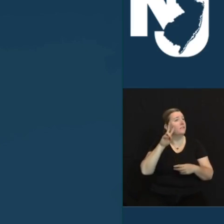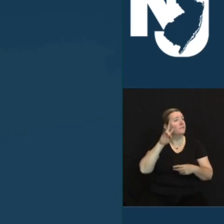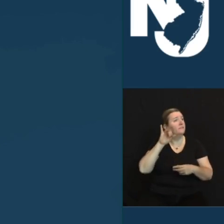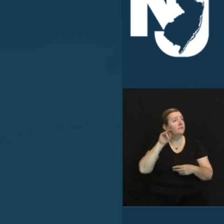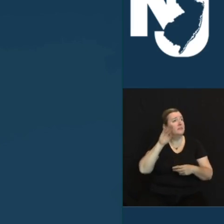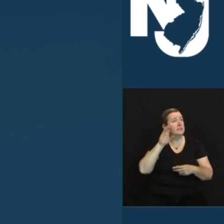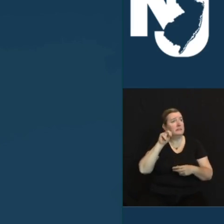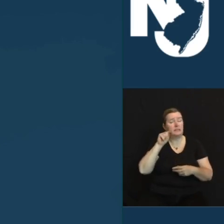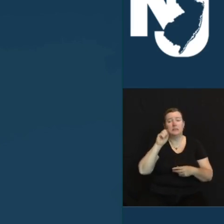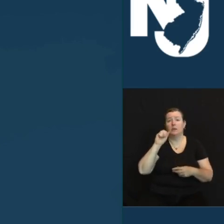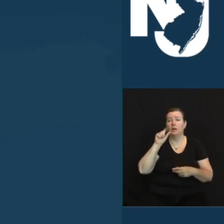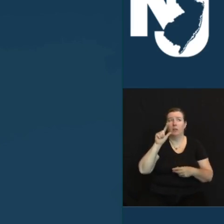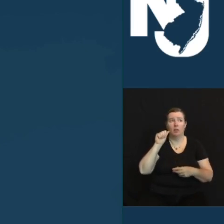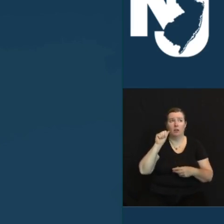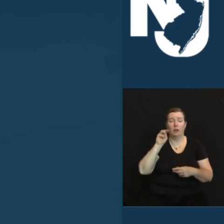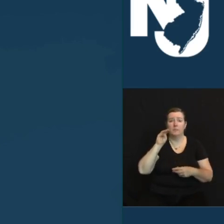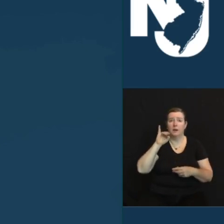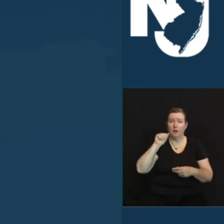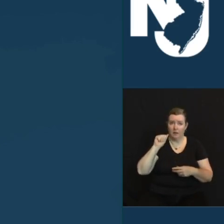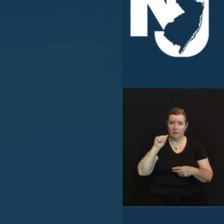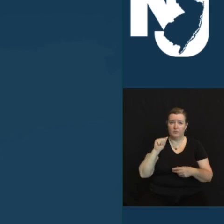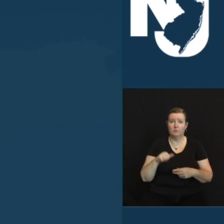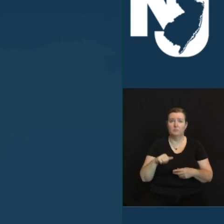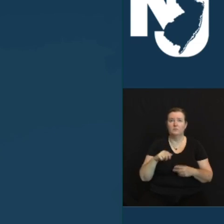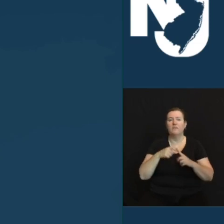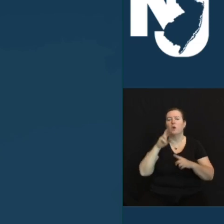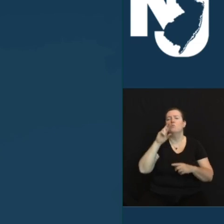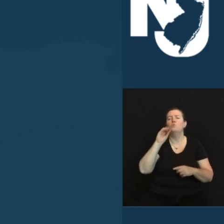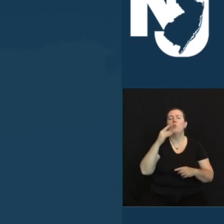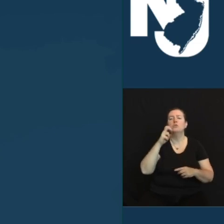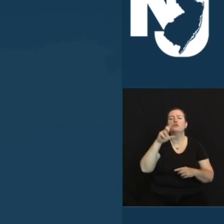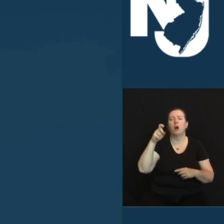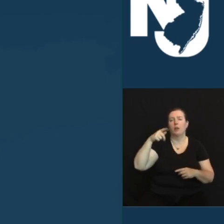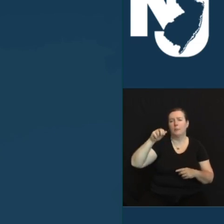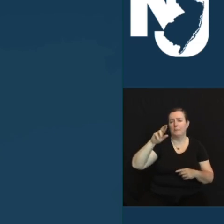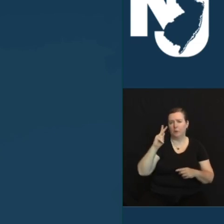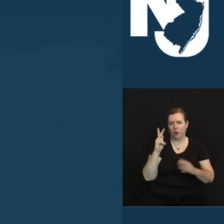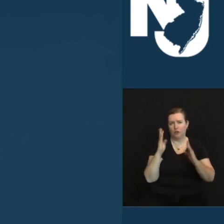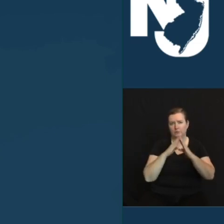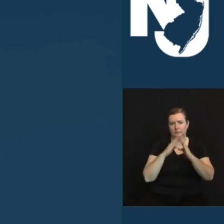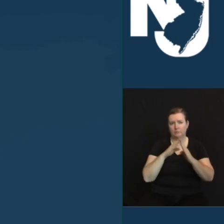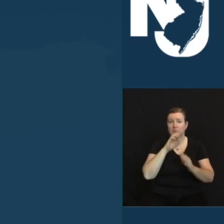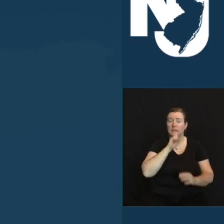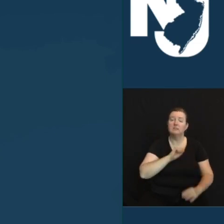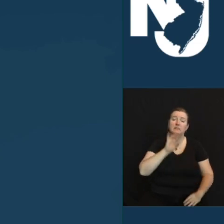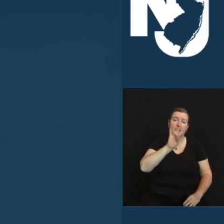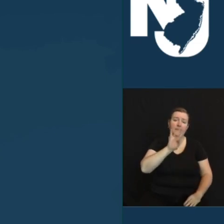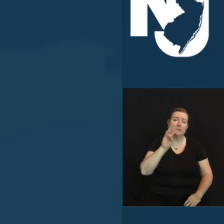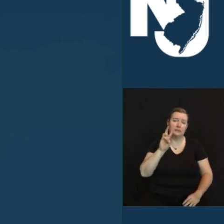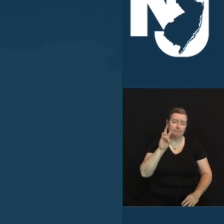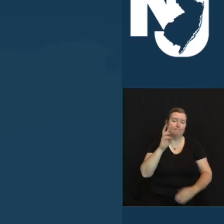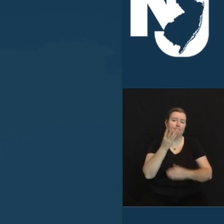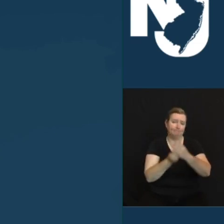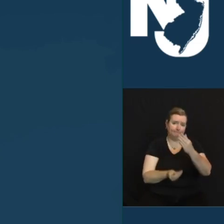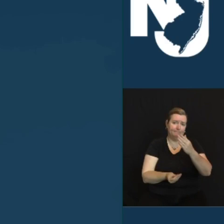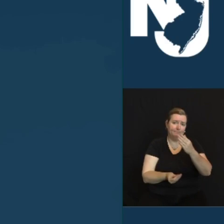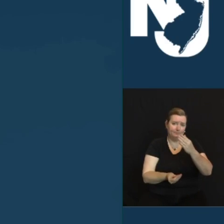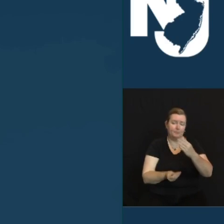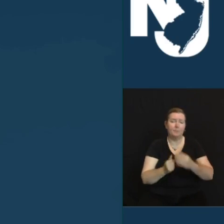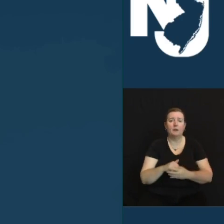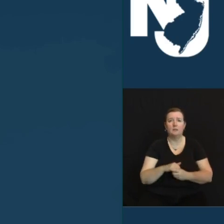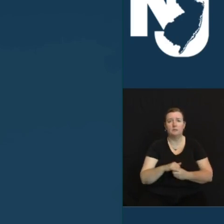Rochelle Park. Vinny was 76 years old. Vinny was a native of Passaic, nicknamed Breezy as